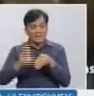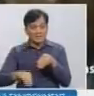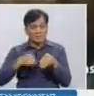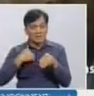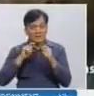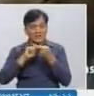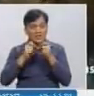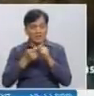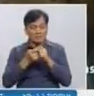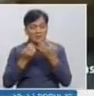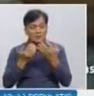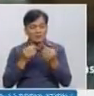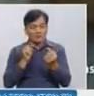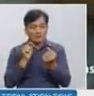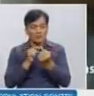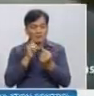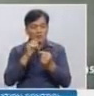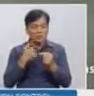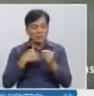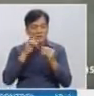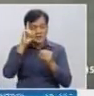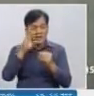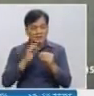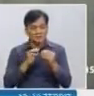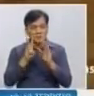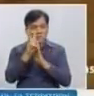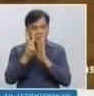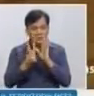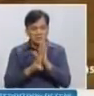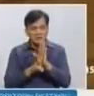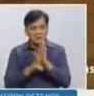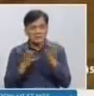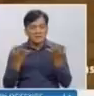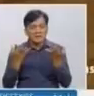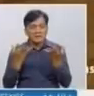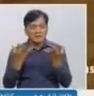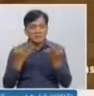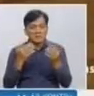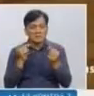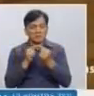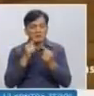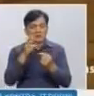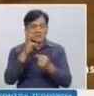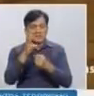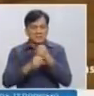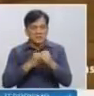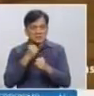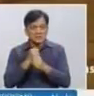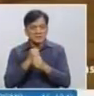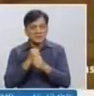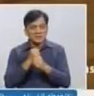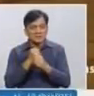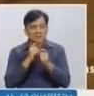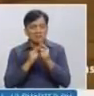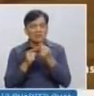if I complete my term, inshallah, God willing, I would have served government for 40 years. And